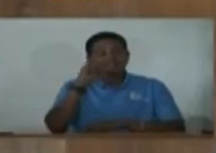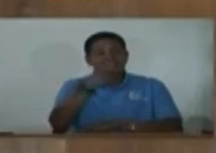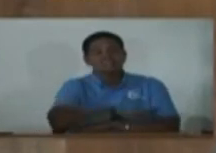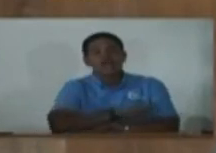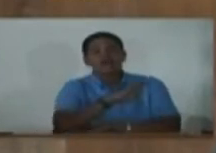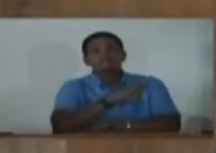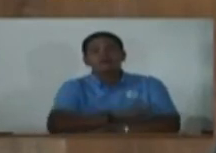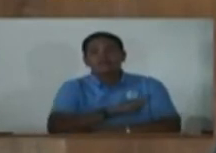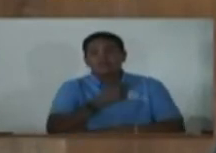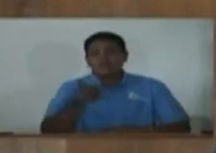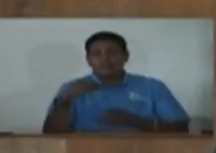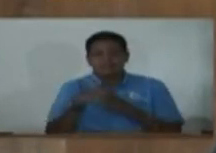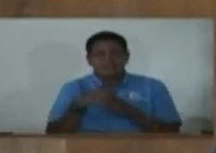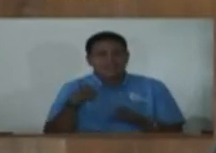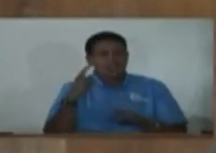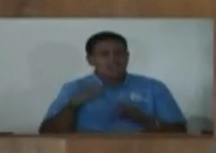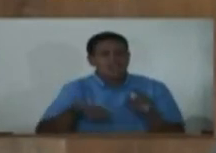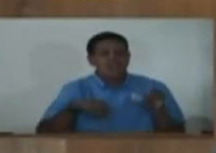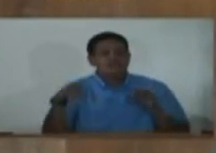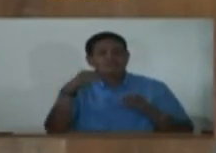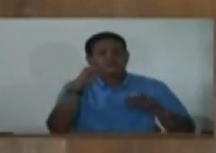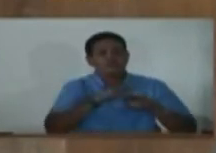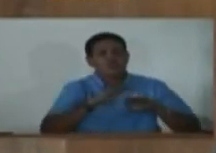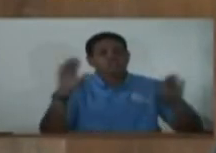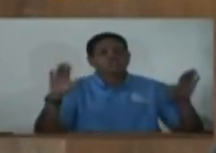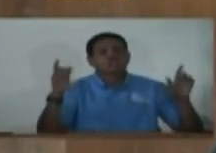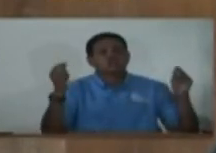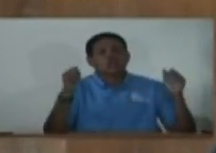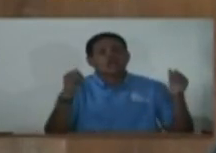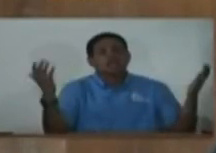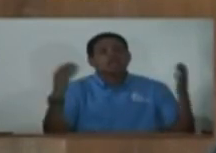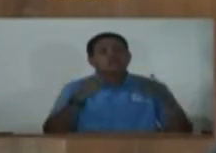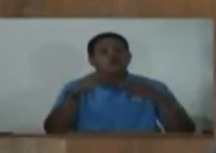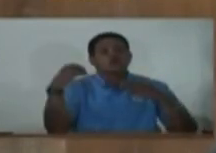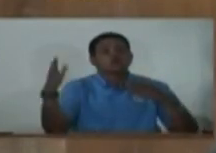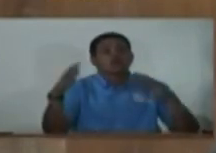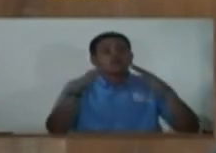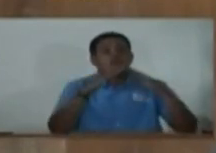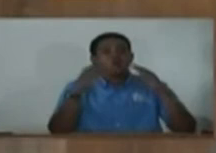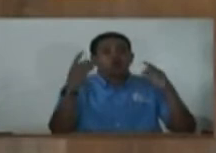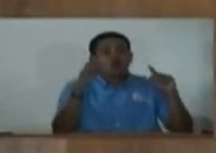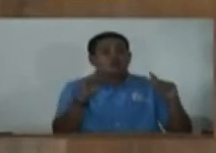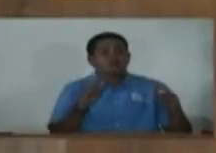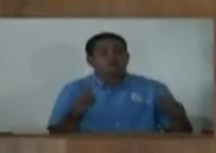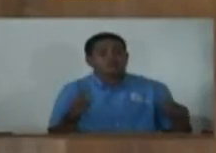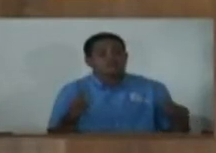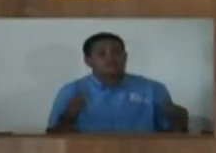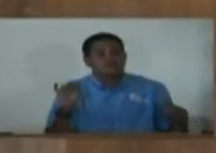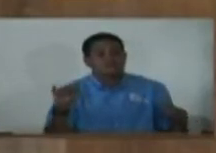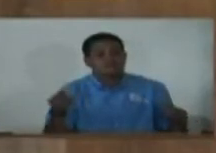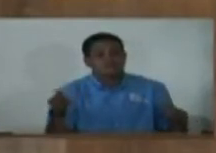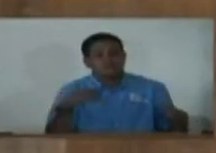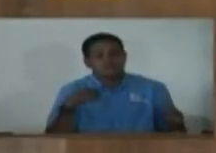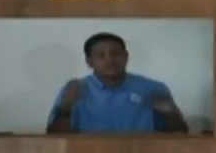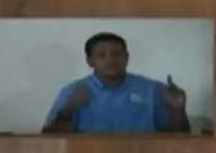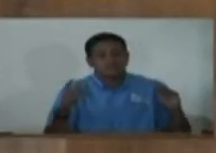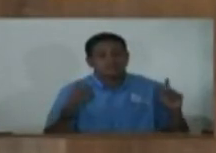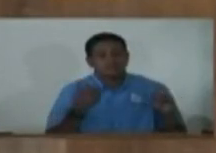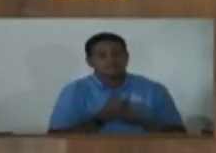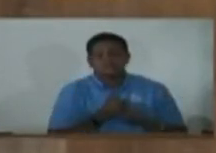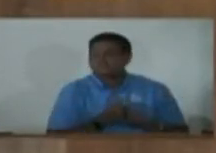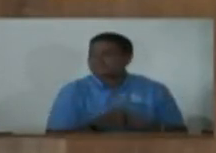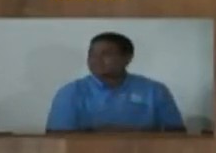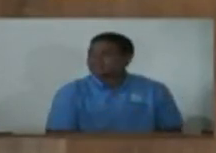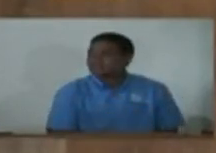observer. I can hardly move on Sundays to do anything outside the house." So that is, and then I've had people who